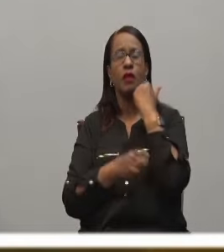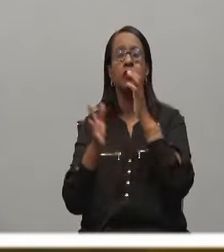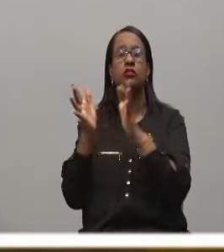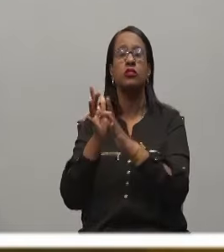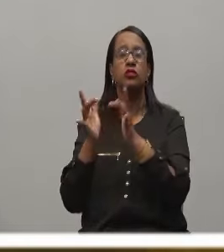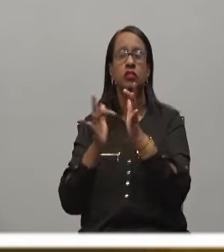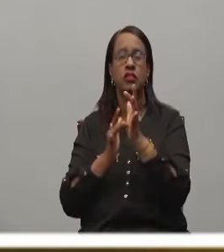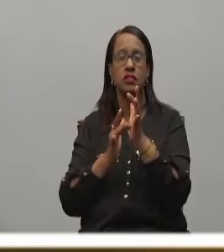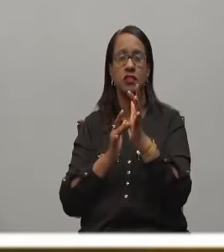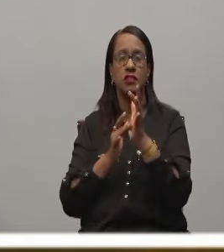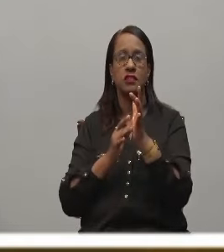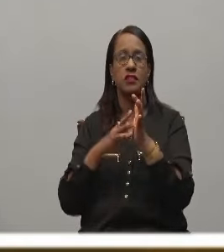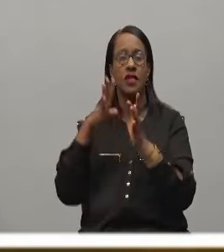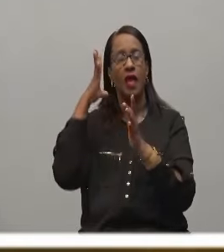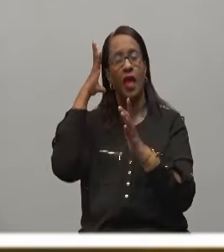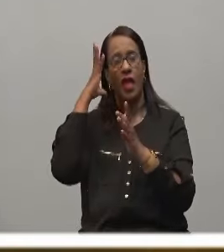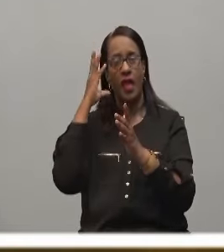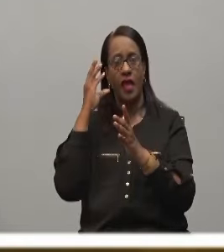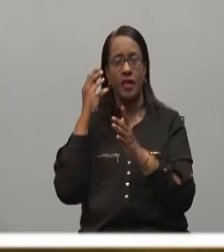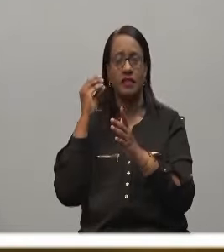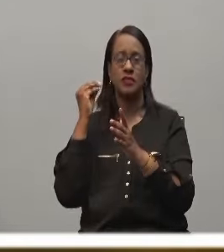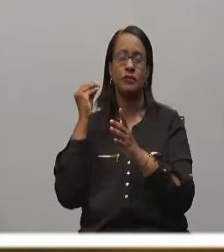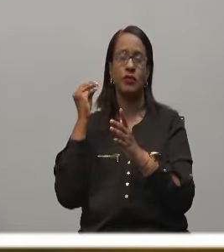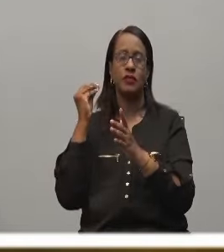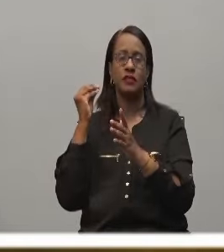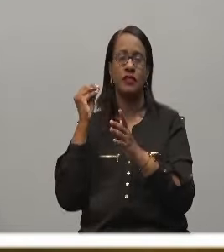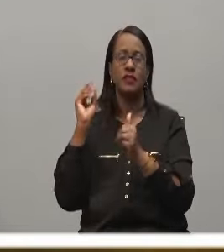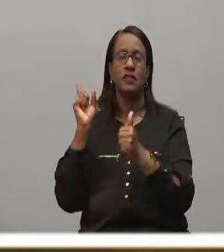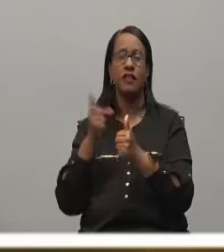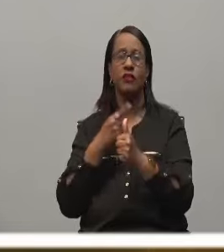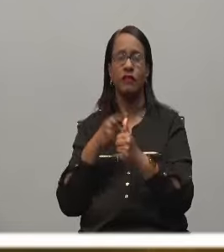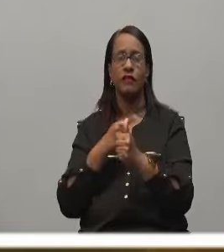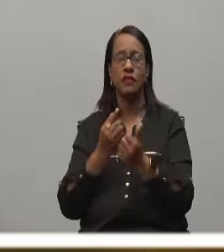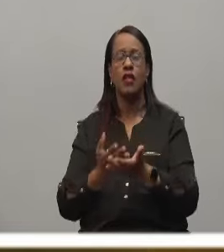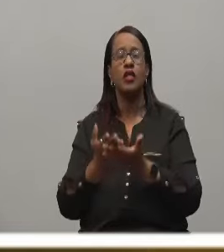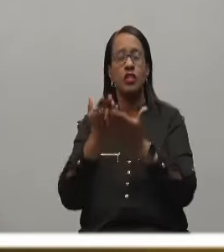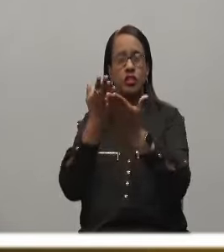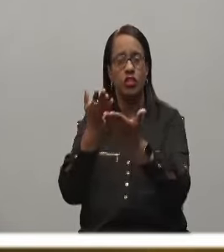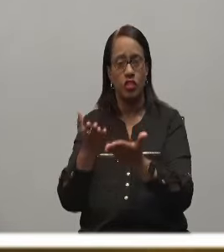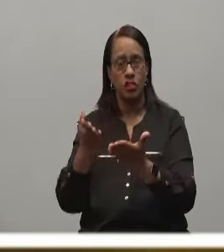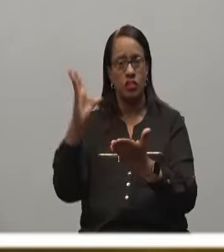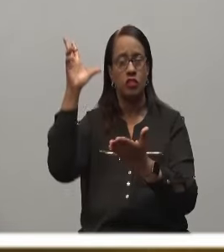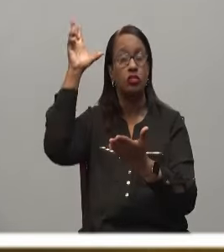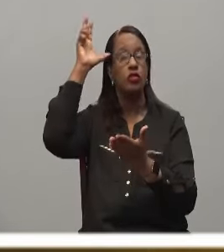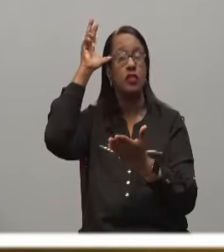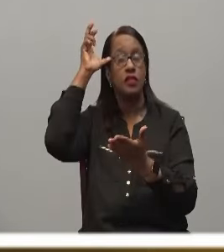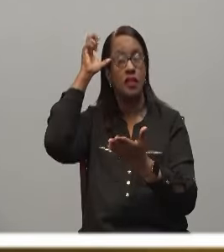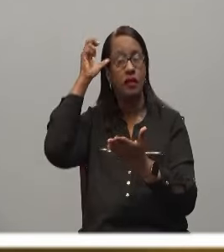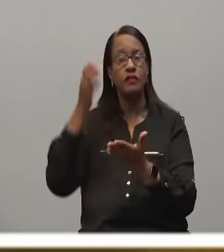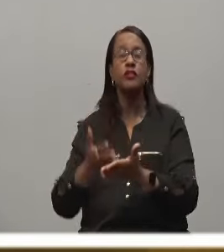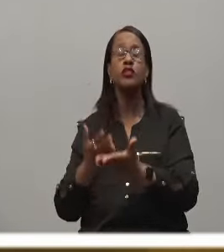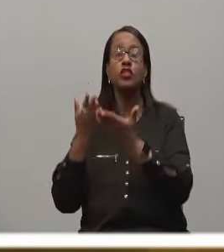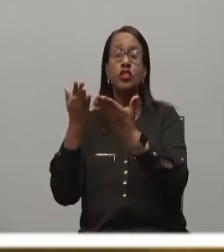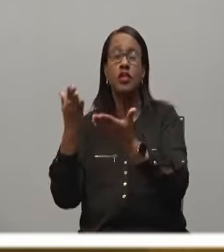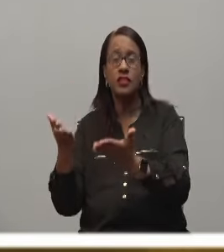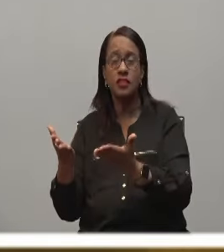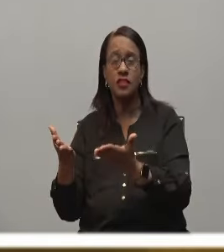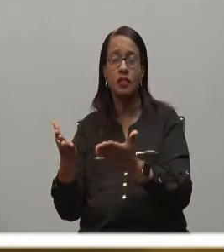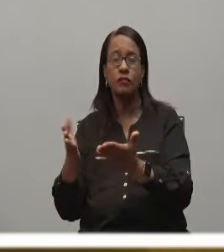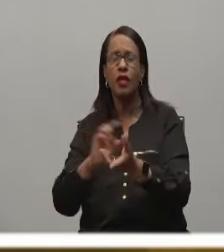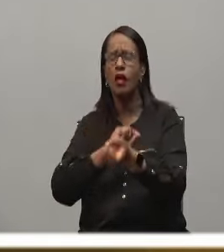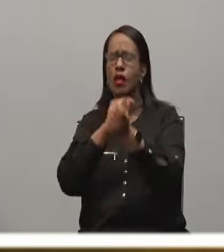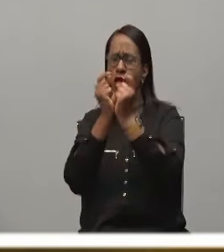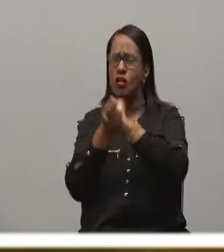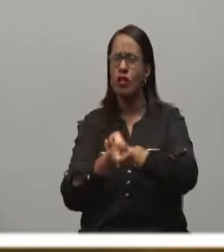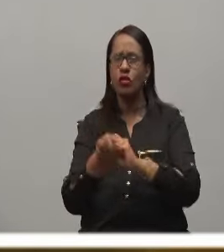the suggestion. He would not have gone to the delight where he starts ruminating on the temptation.